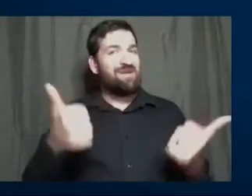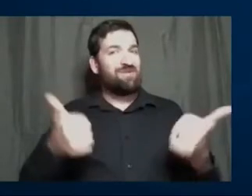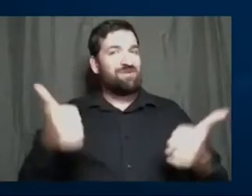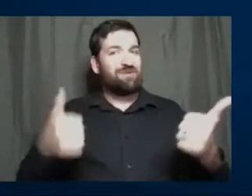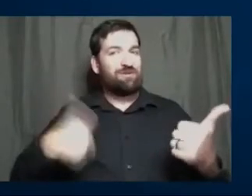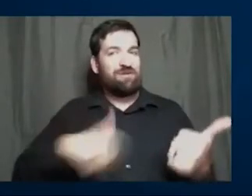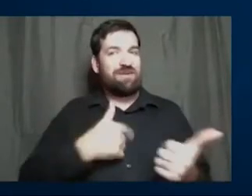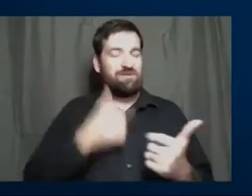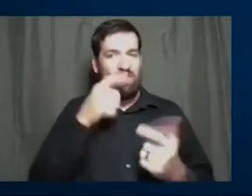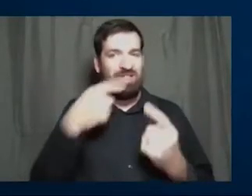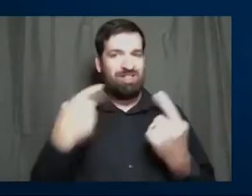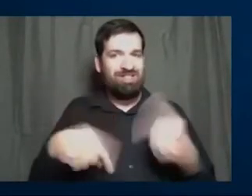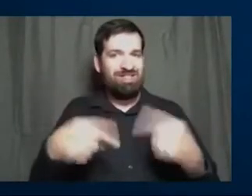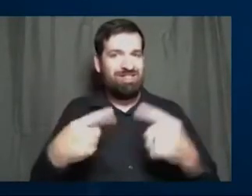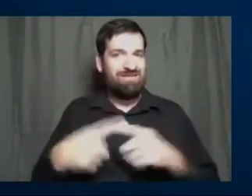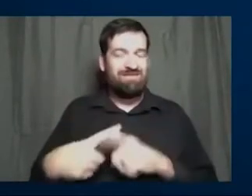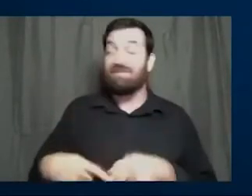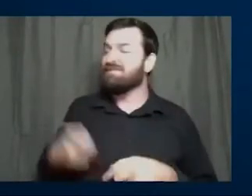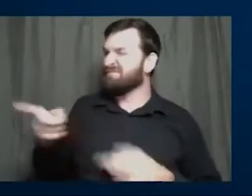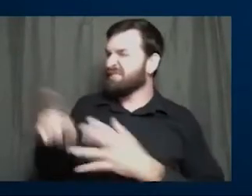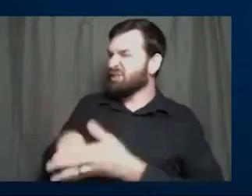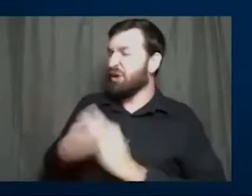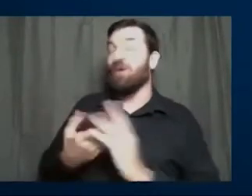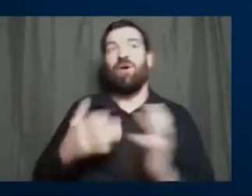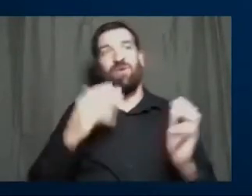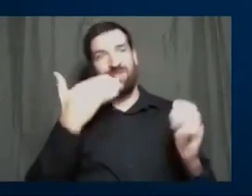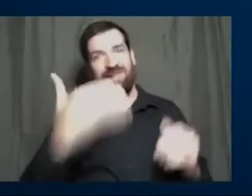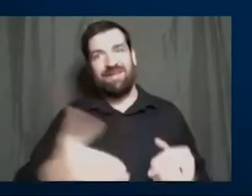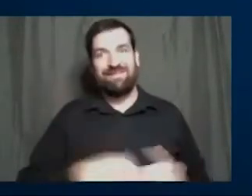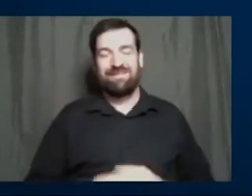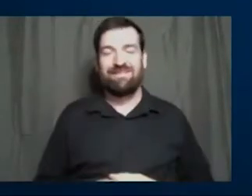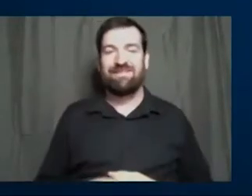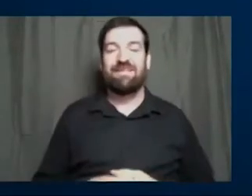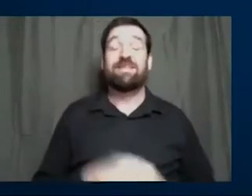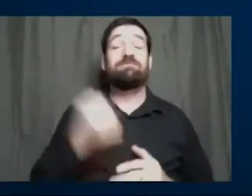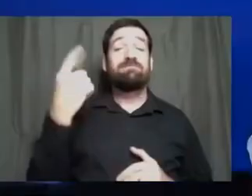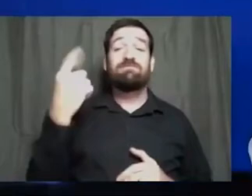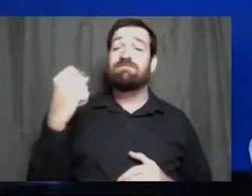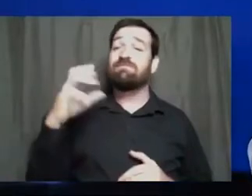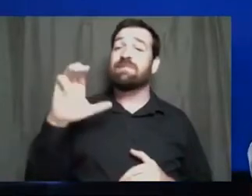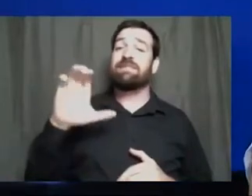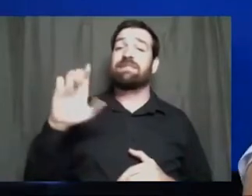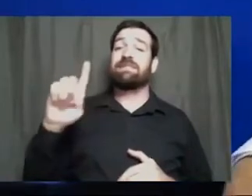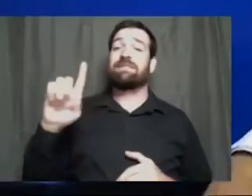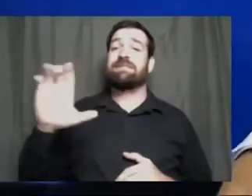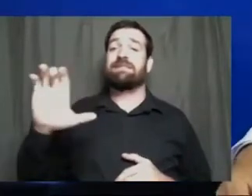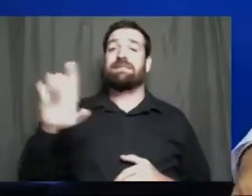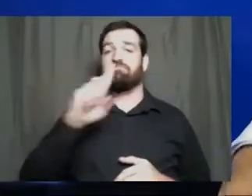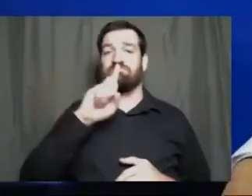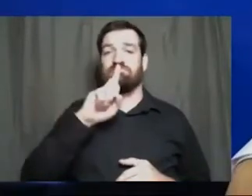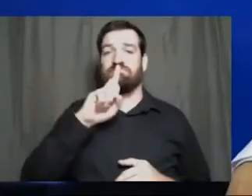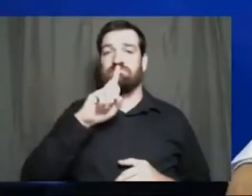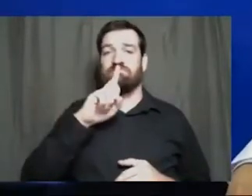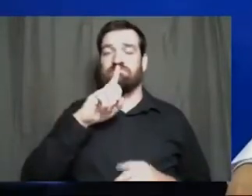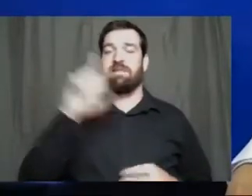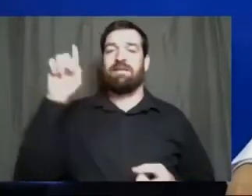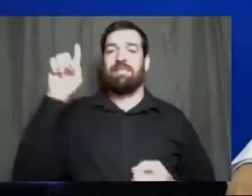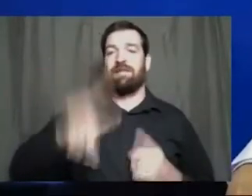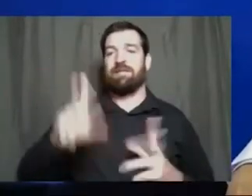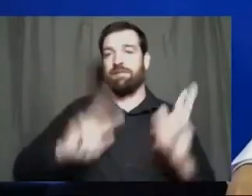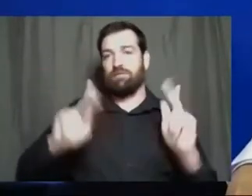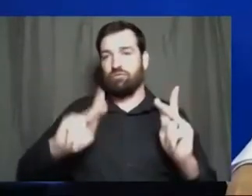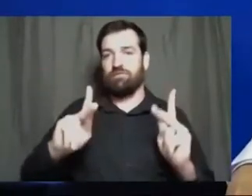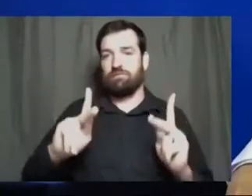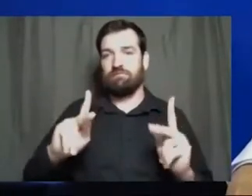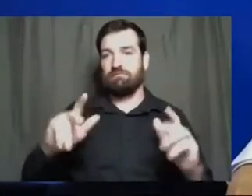let you start. Okay, thank you. All right, so here's the thing. The CDC has not said anything about de-densifying yet. Yeah. And I think what they're